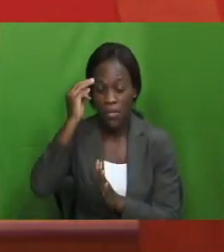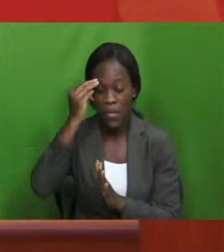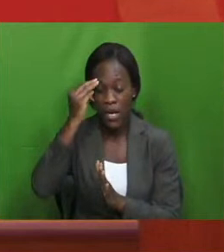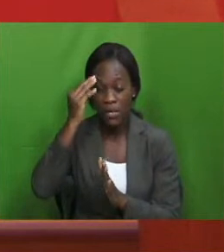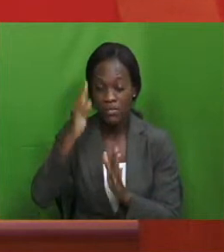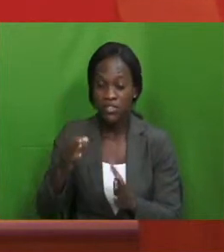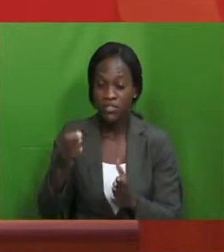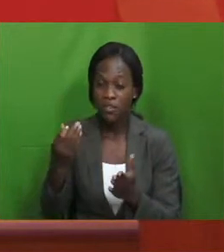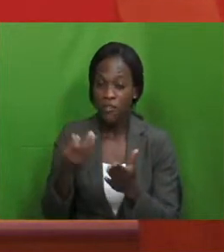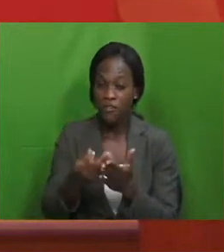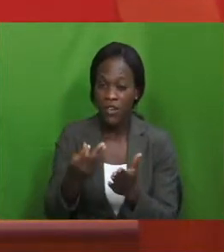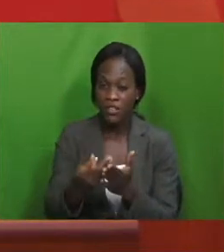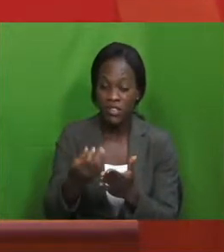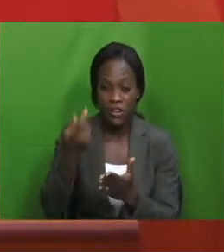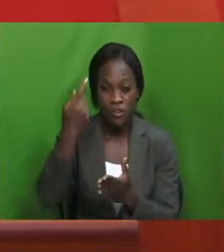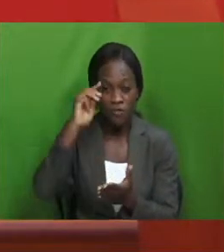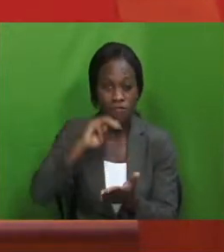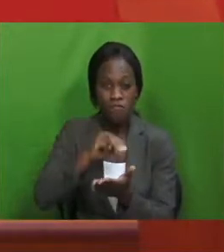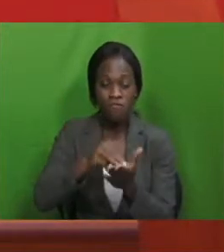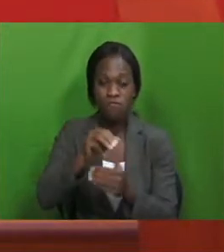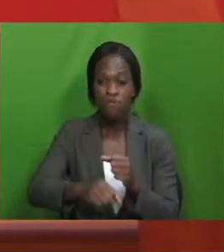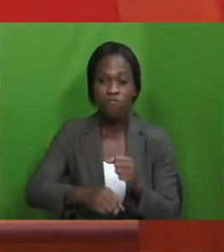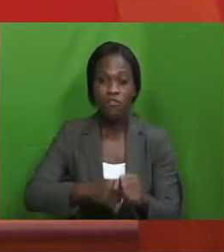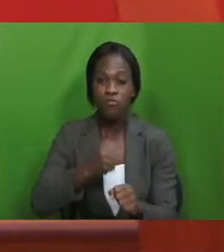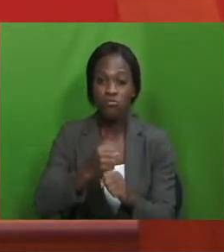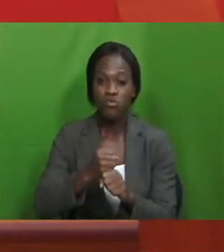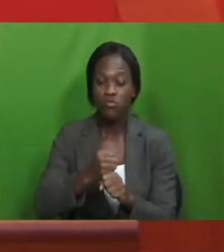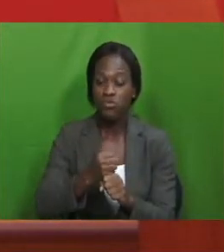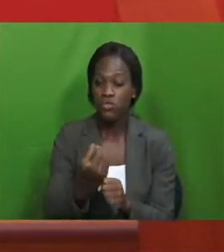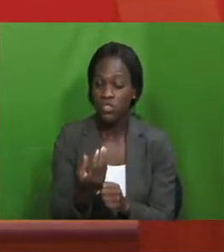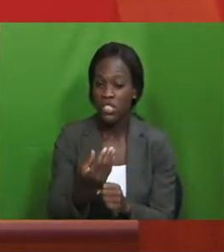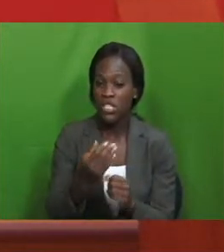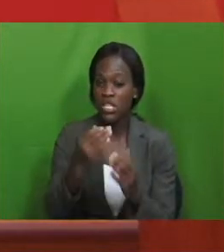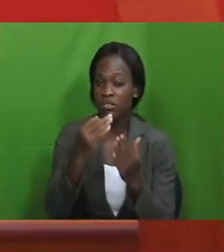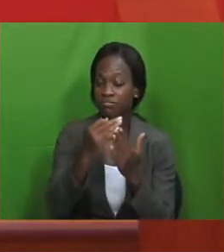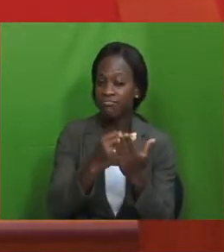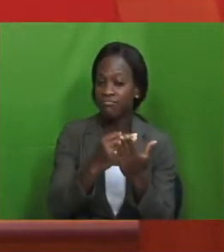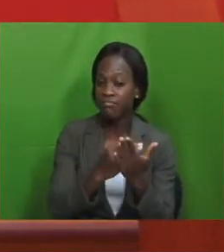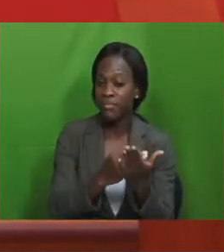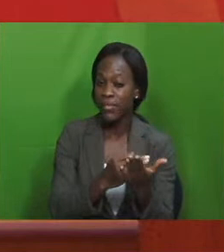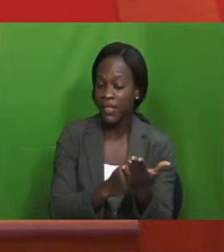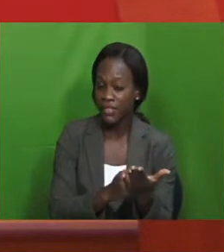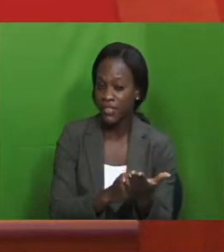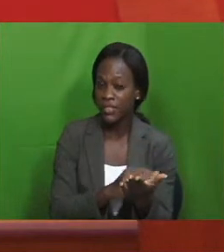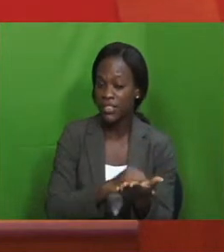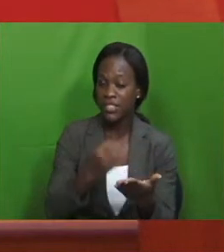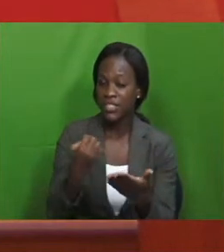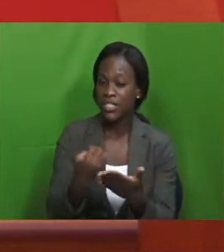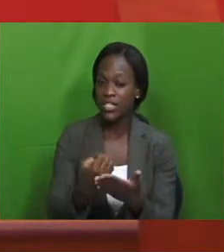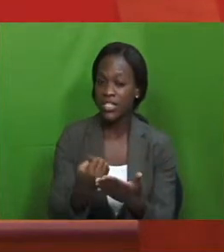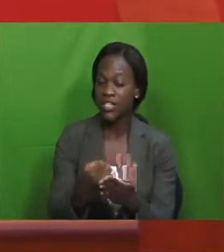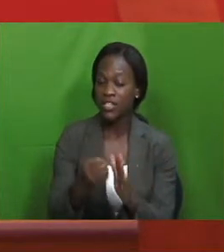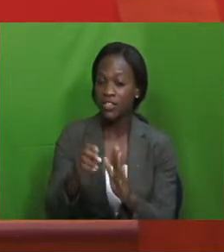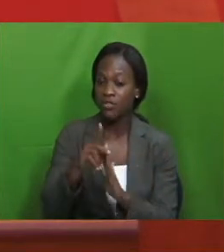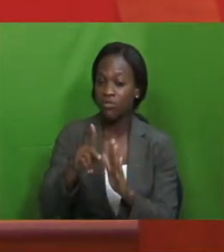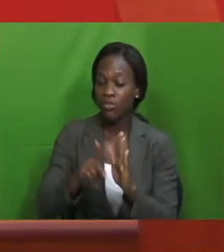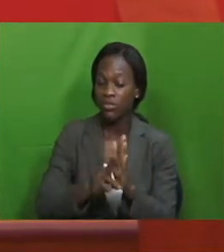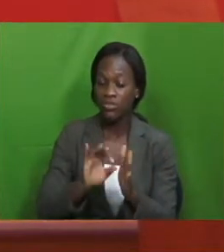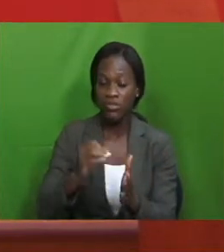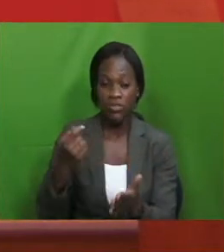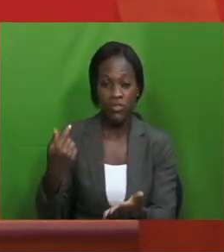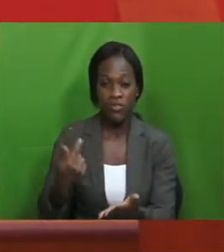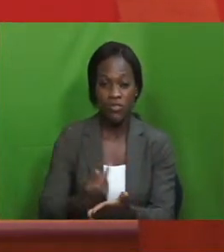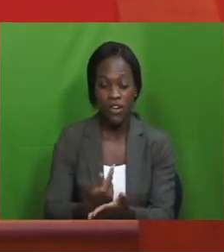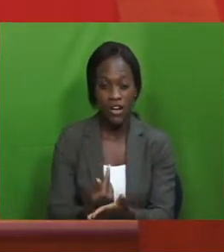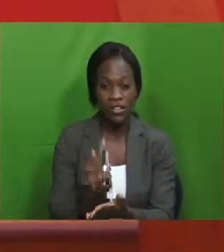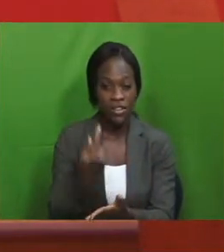Finance on the mid-year fiscal policy review of the budget statement and economic policy of the Government of Ghana for